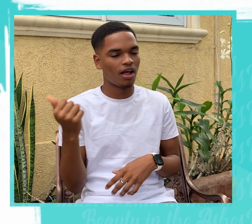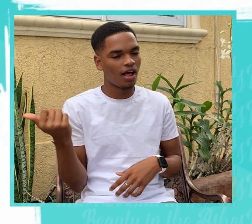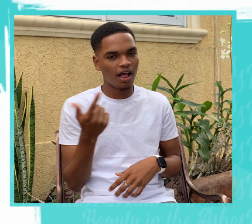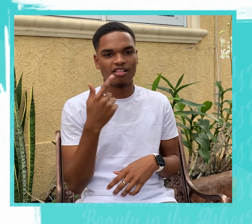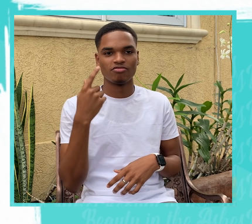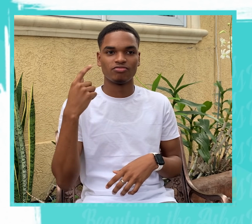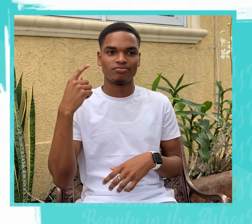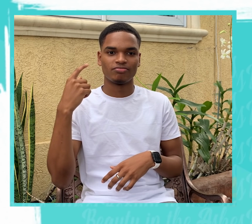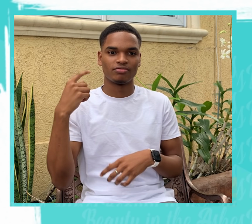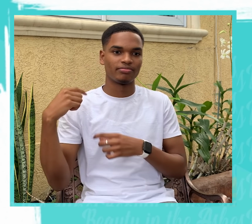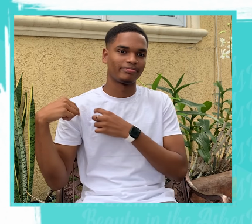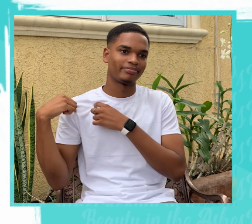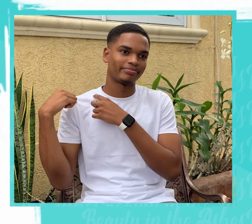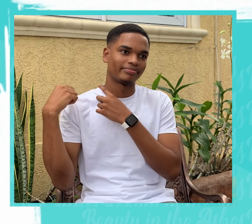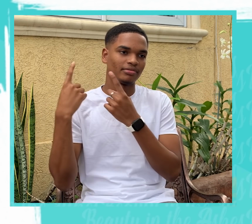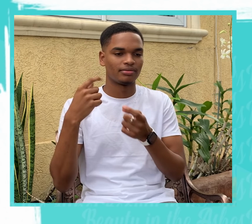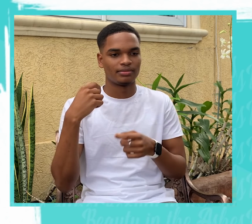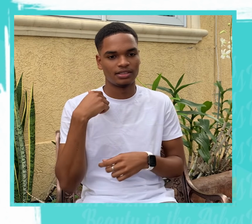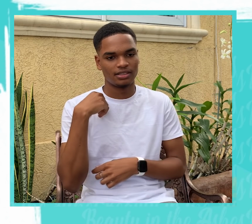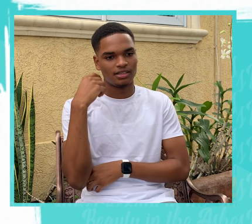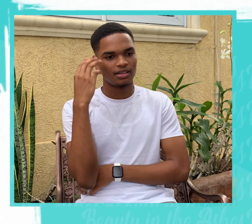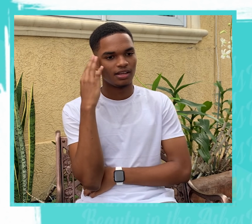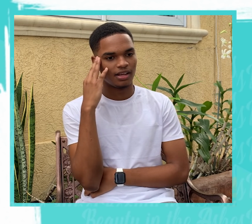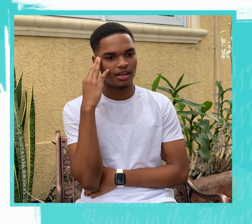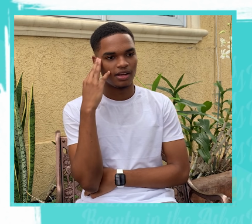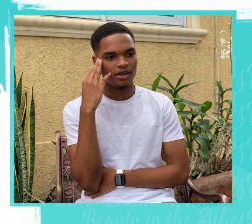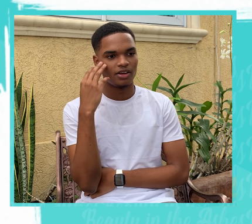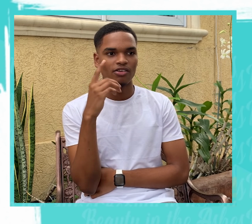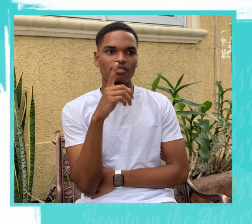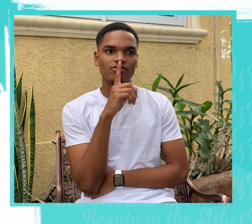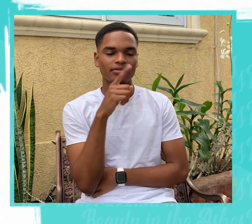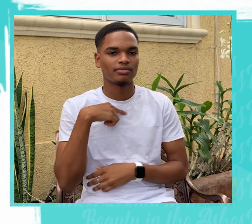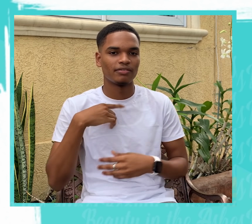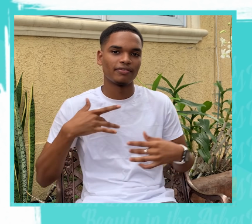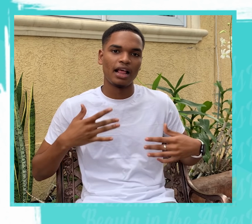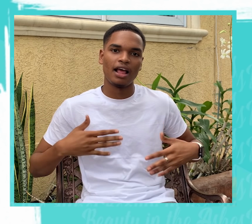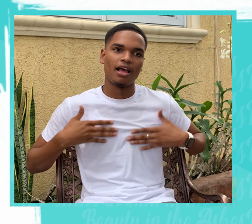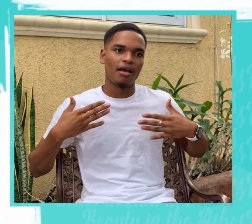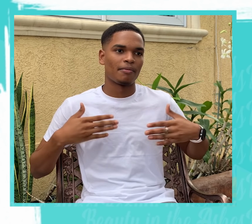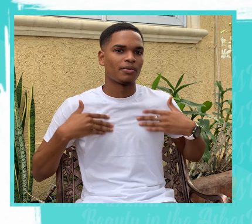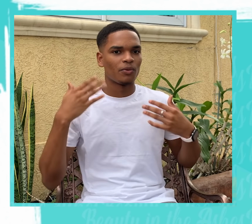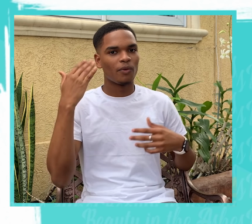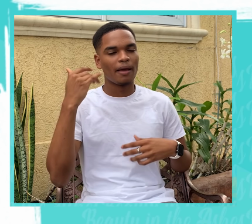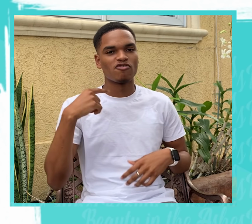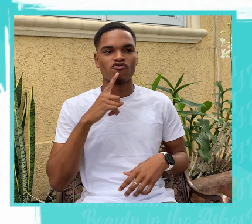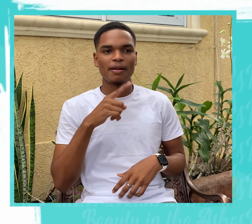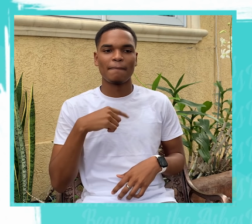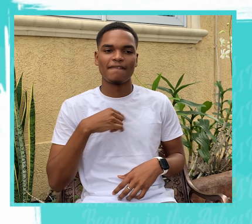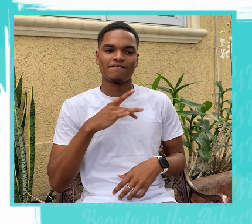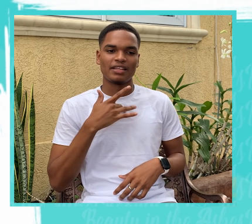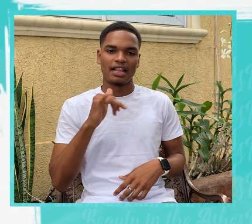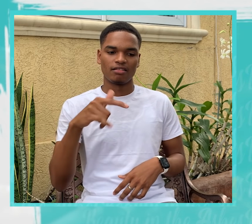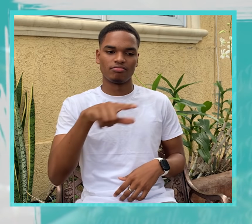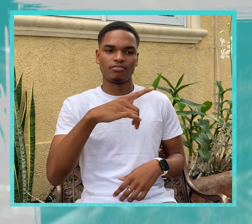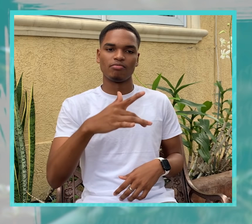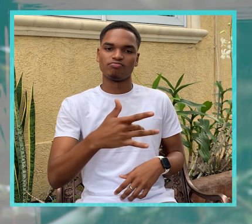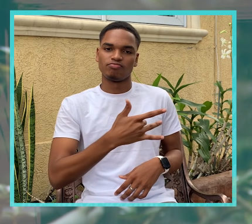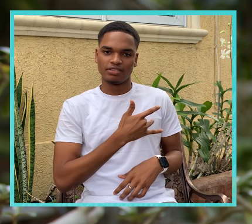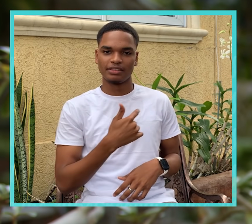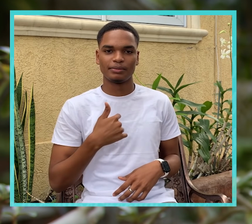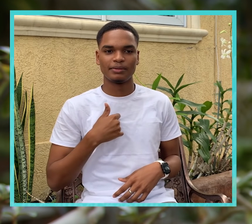days, I was just in a place of happiness, you know? I felt appreciated. I felt